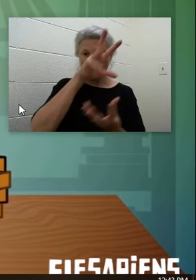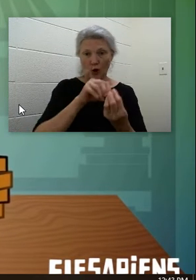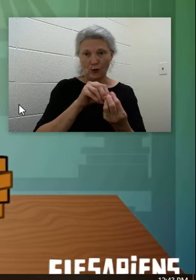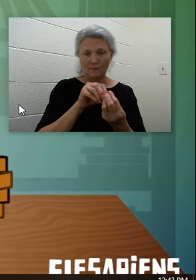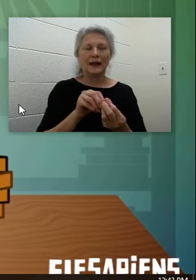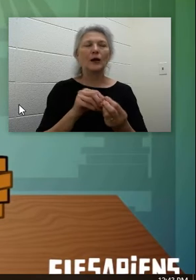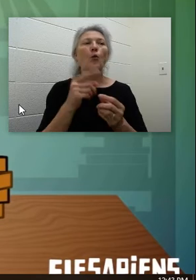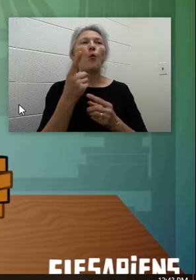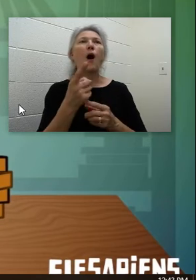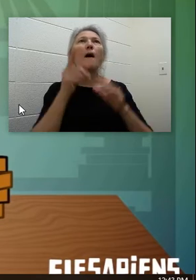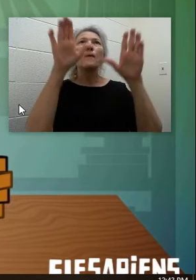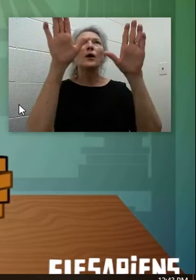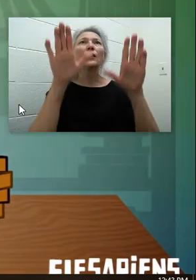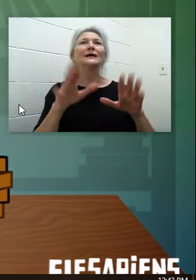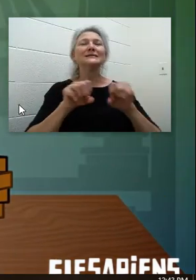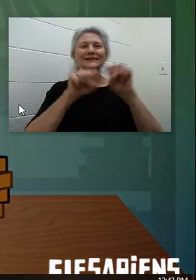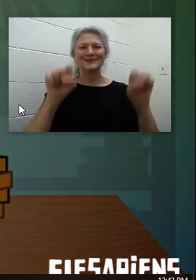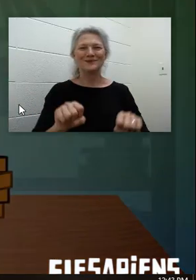Oops!